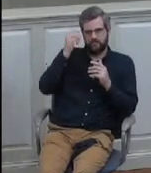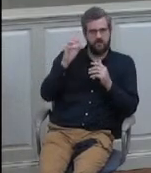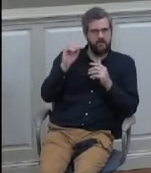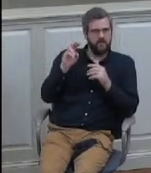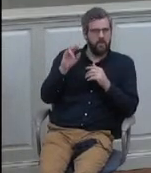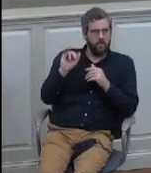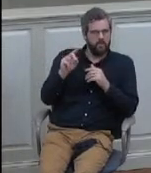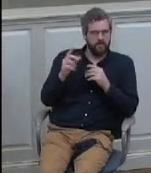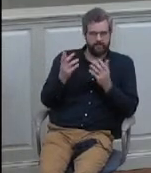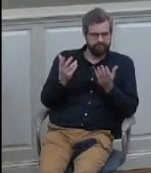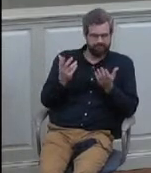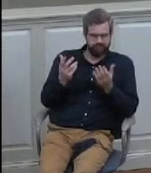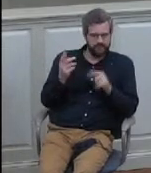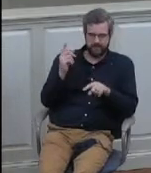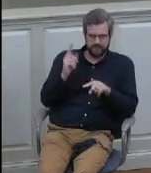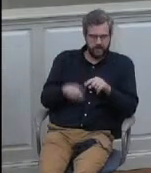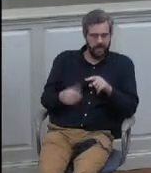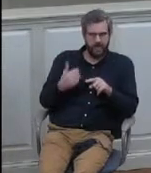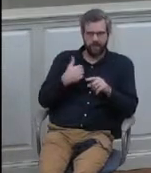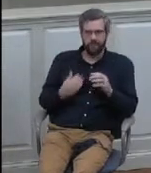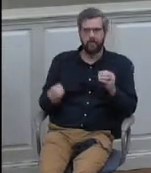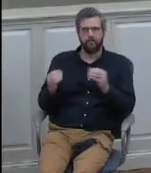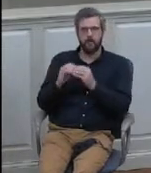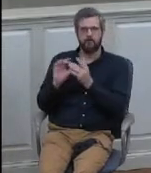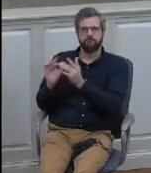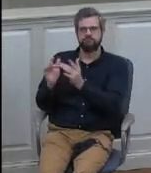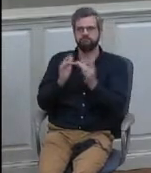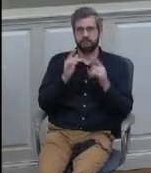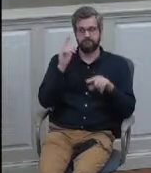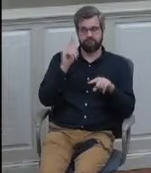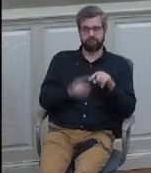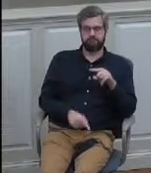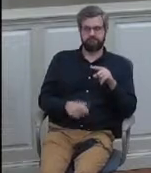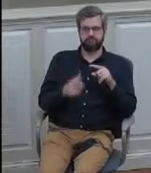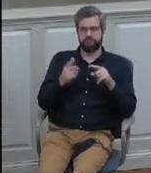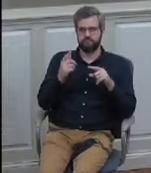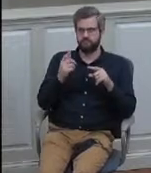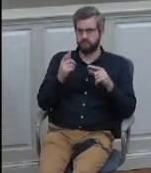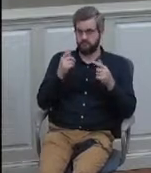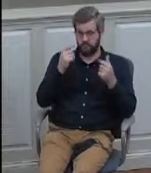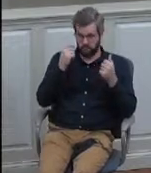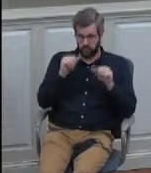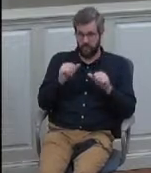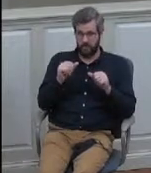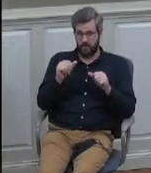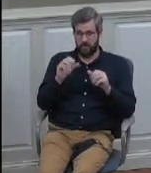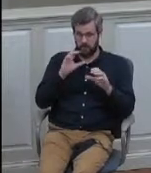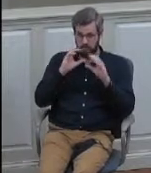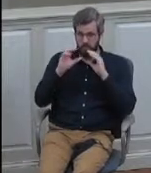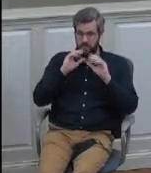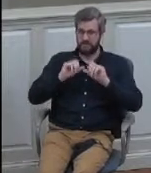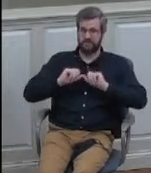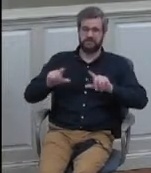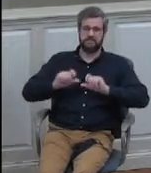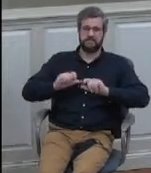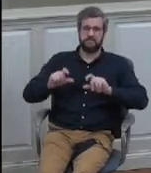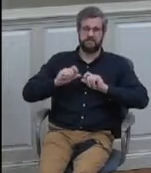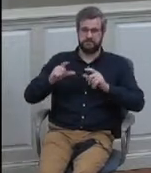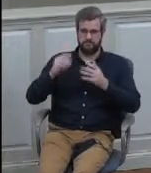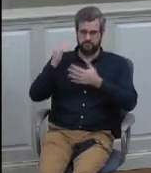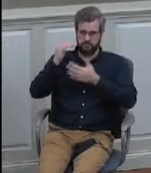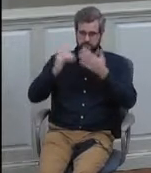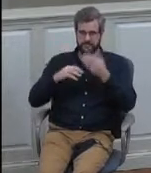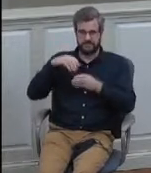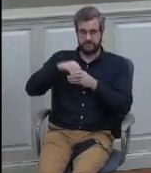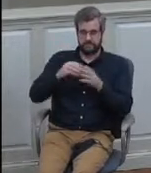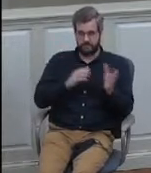do those broader outreaches. So we'll be pressed to try to communicate outwardly the items that are in the